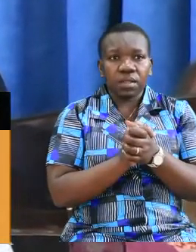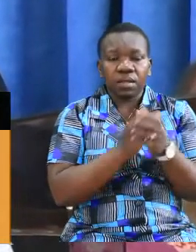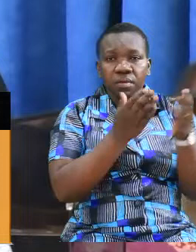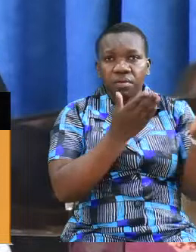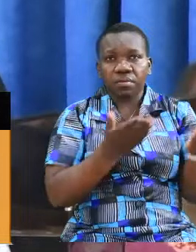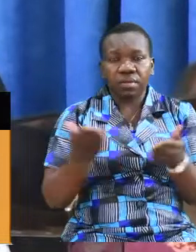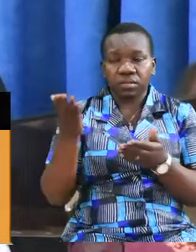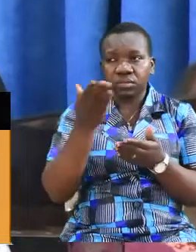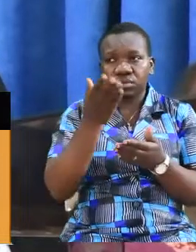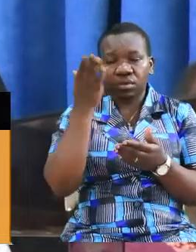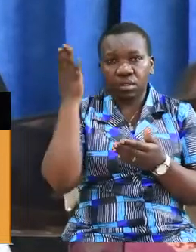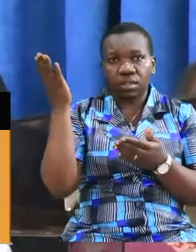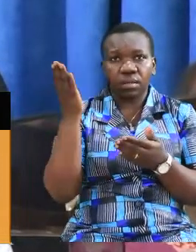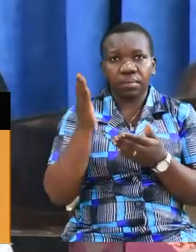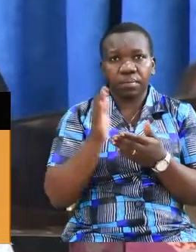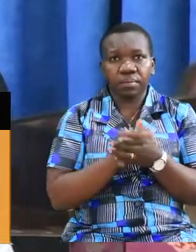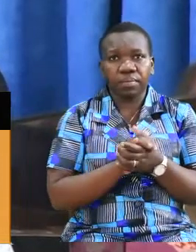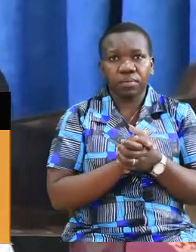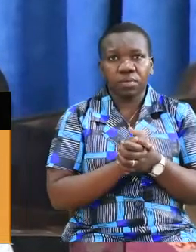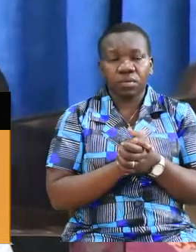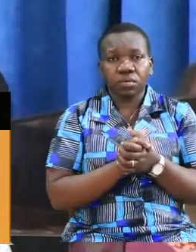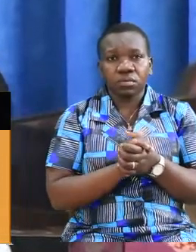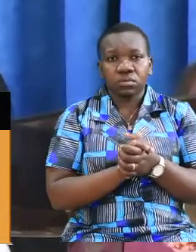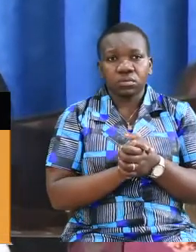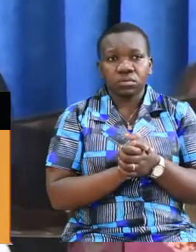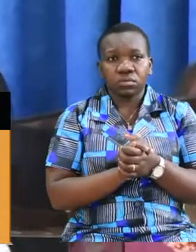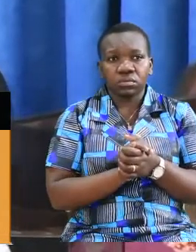Village, from 2 p.m.